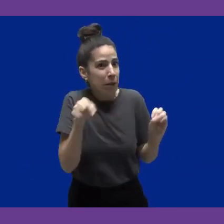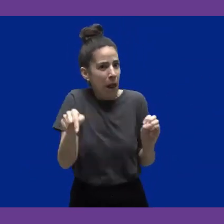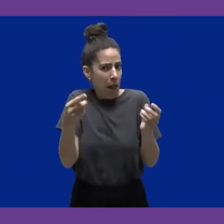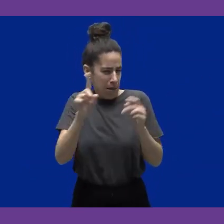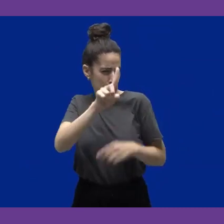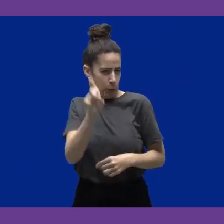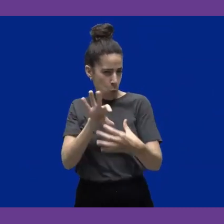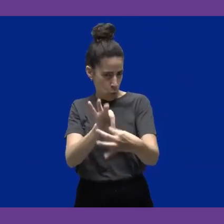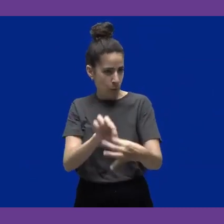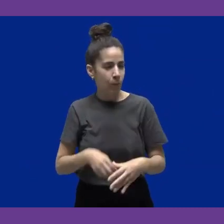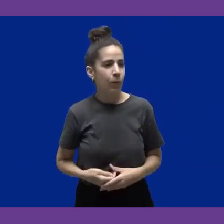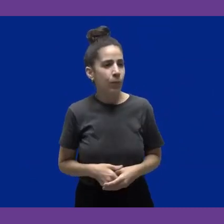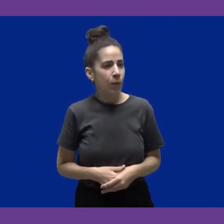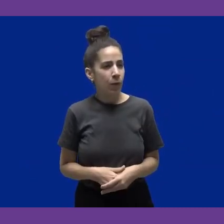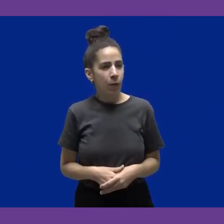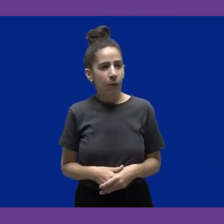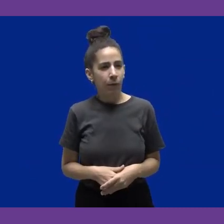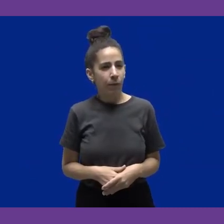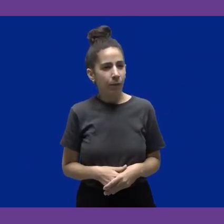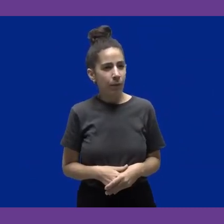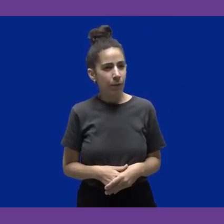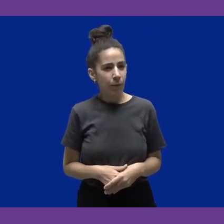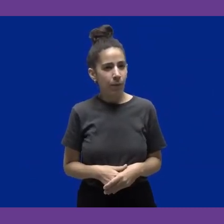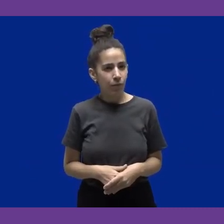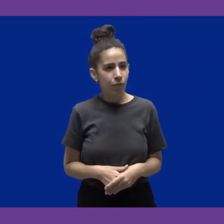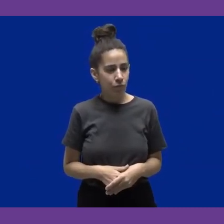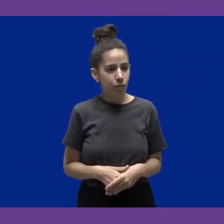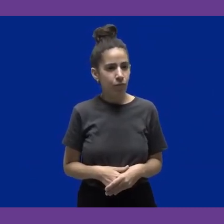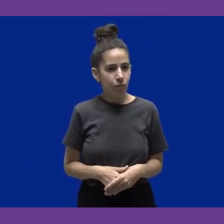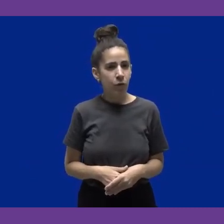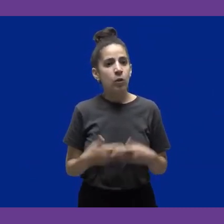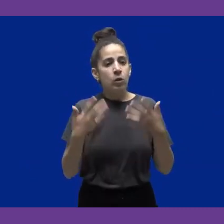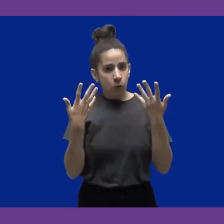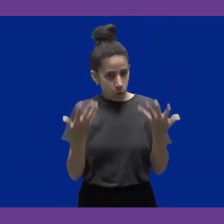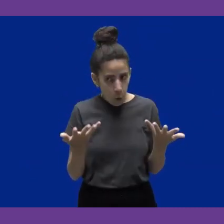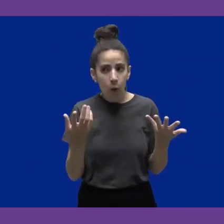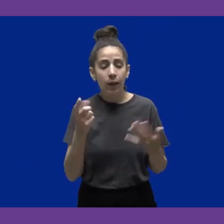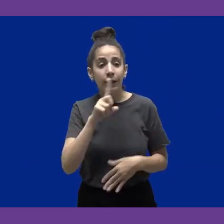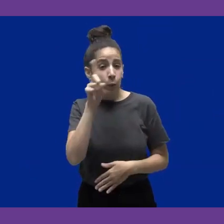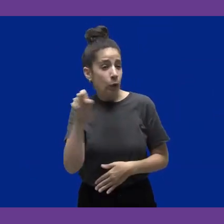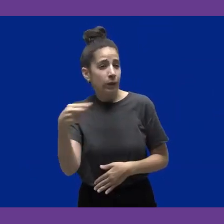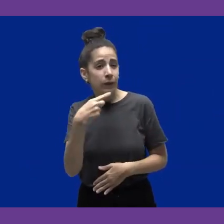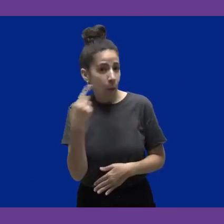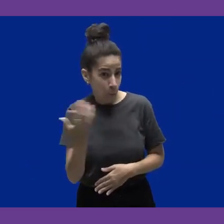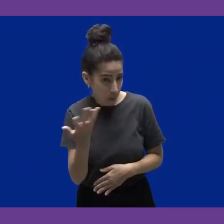The question is yes, about the late availability. And Fernando, you want to repeat again for all